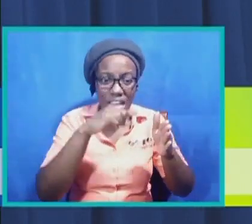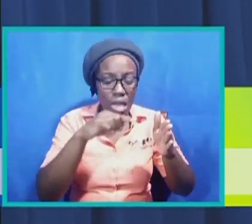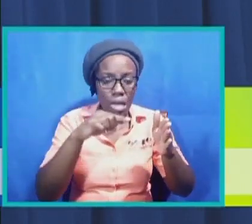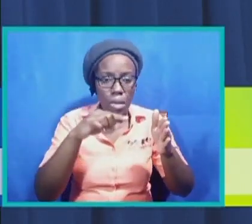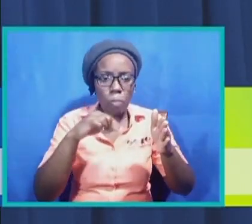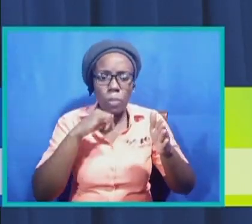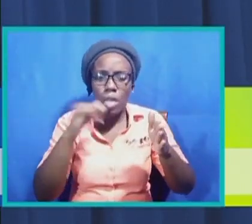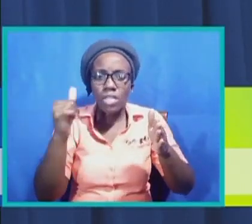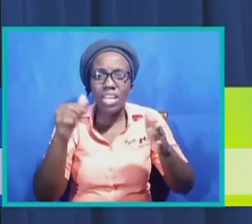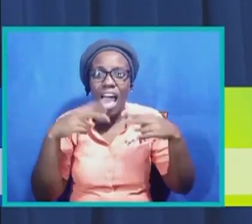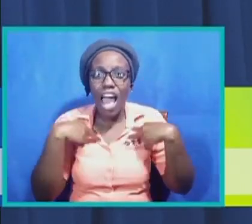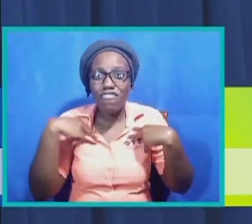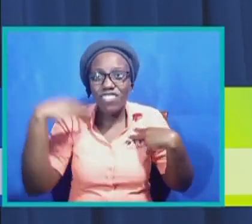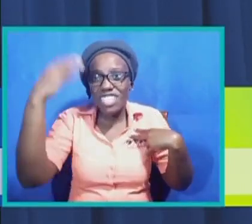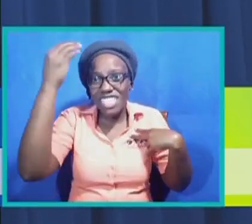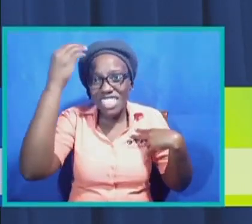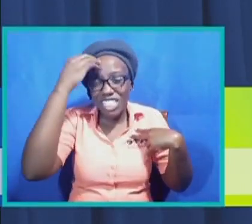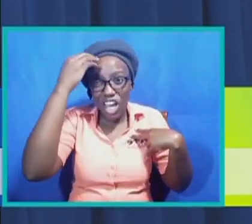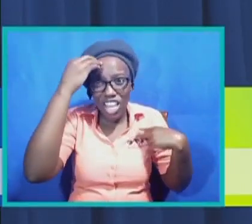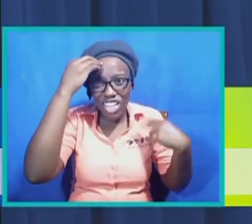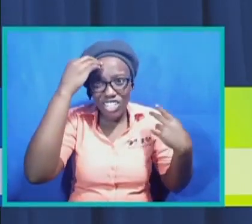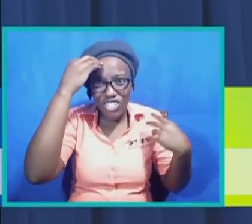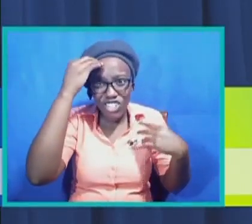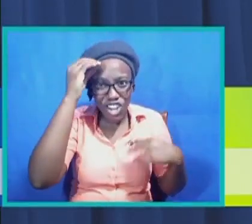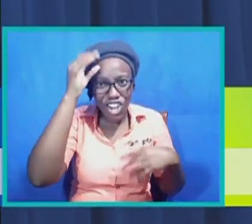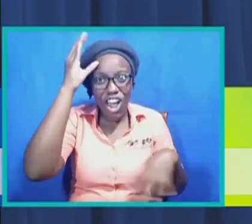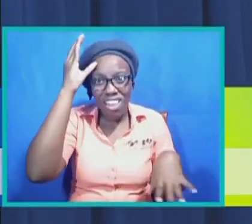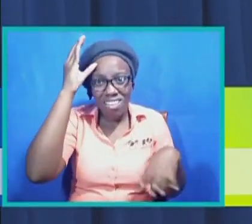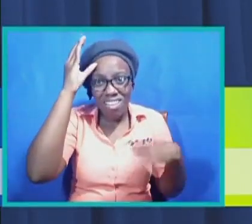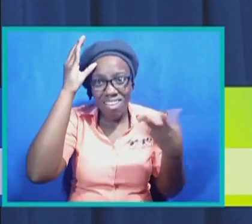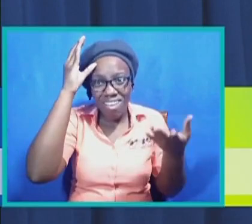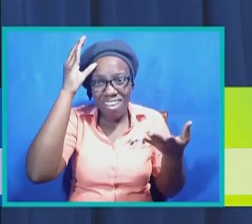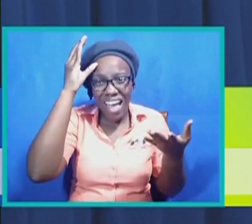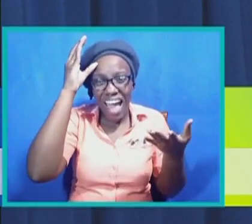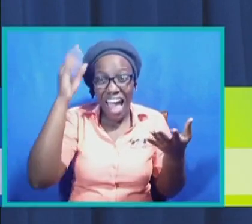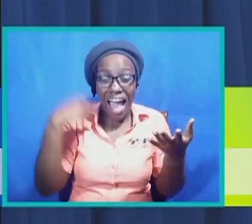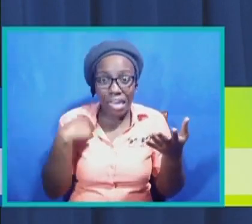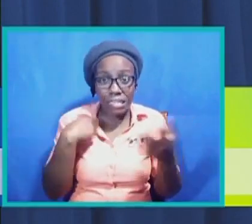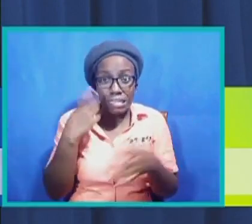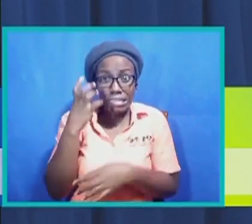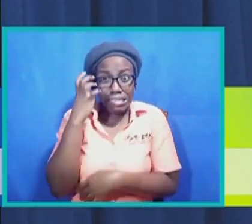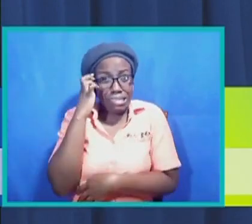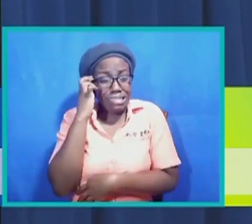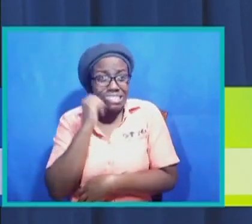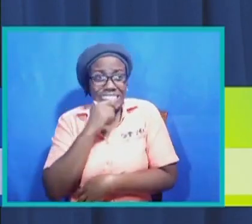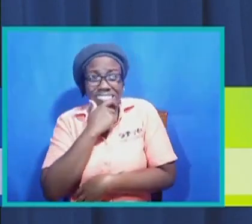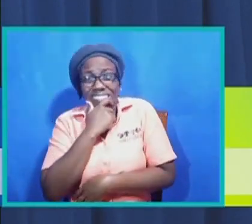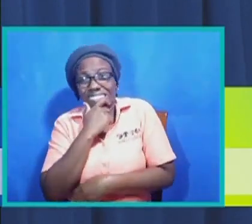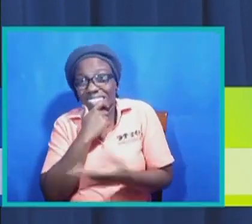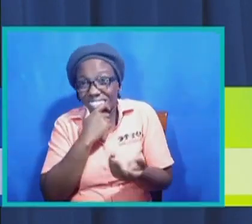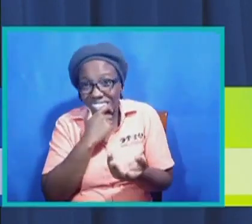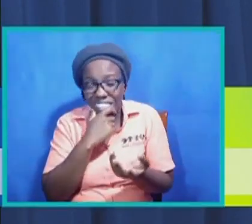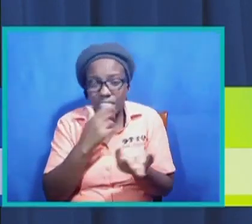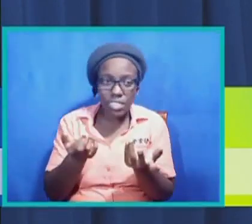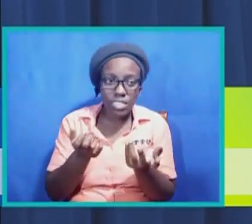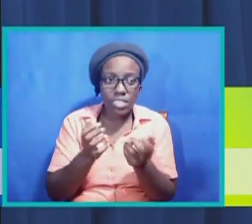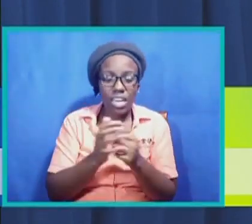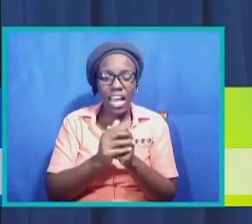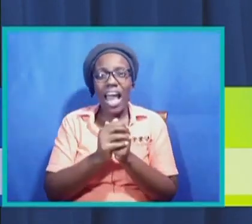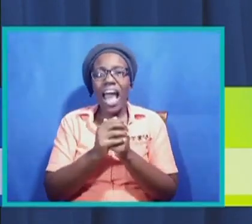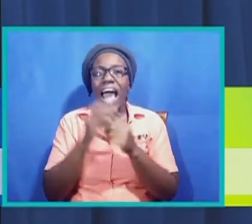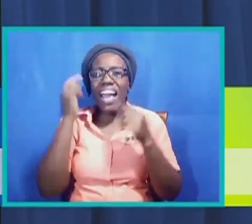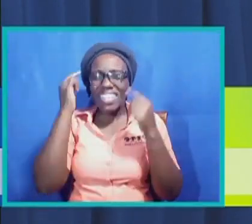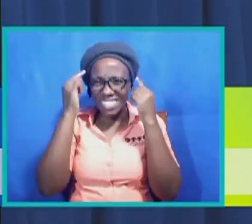have different styles of learning. And I think in terms of reforming the curriculum, we need to cater for